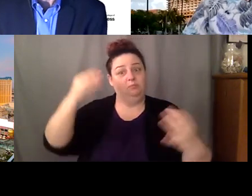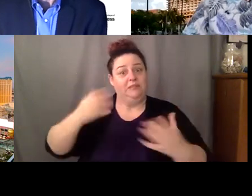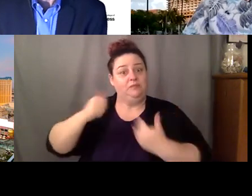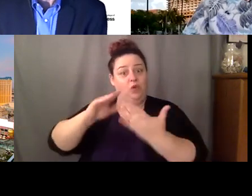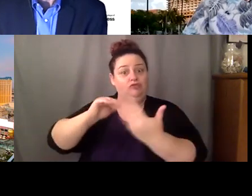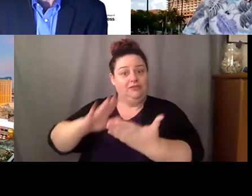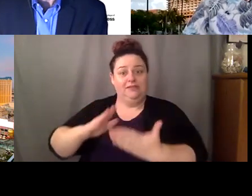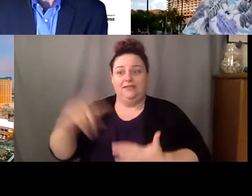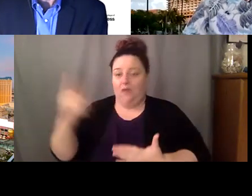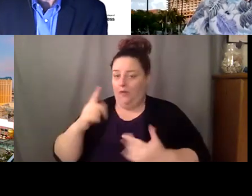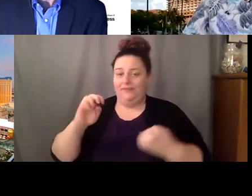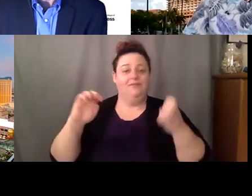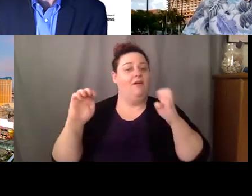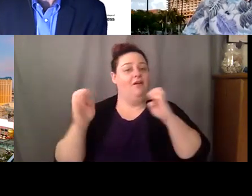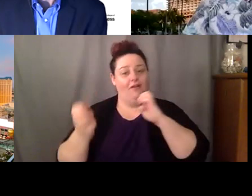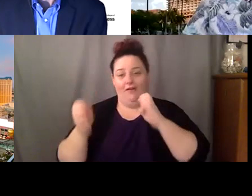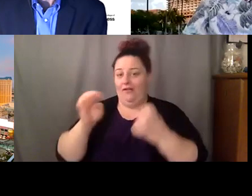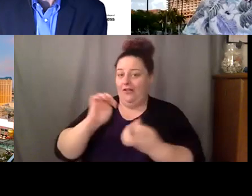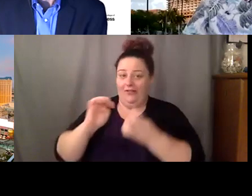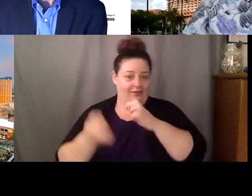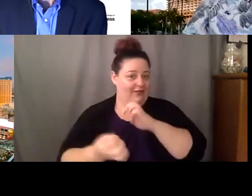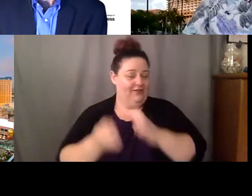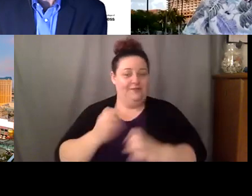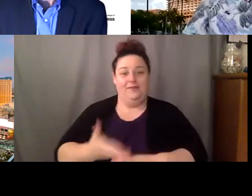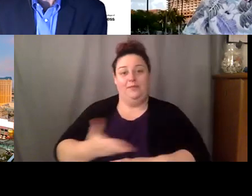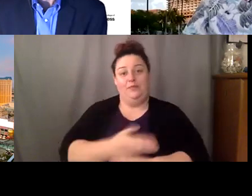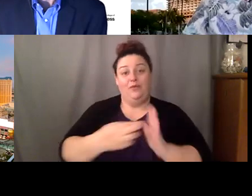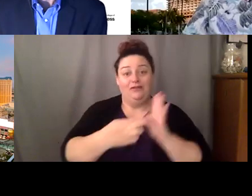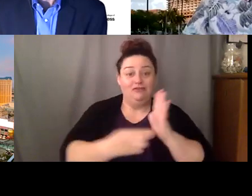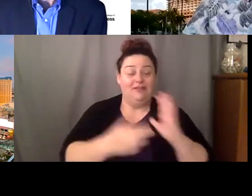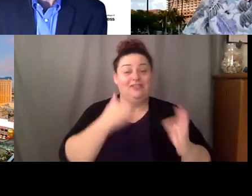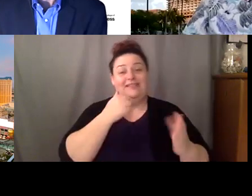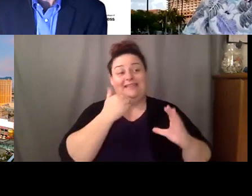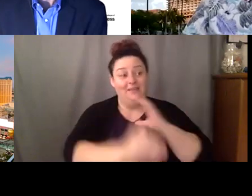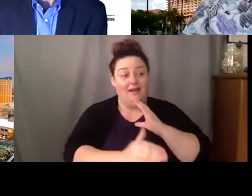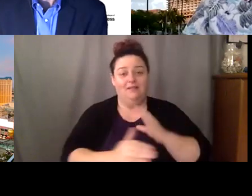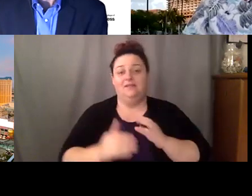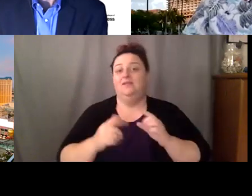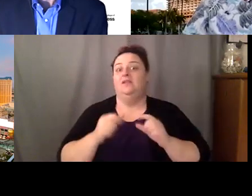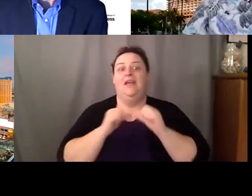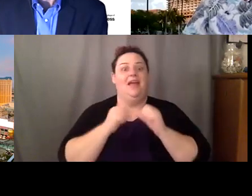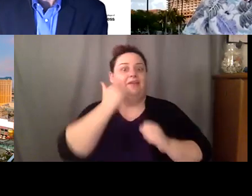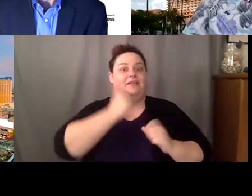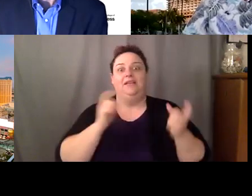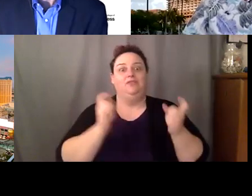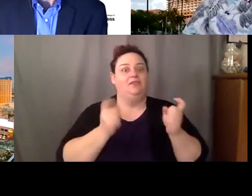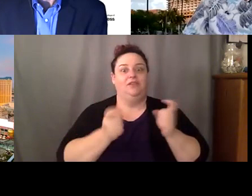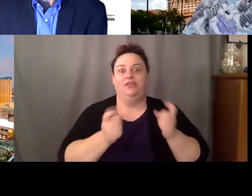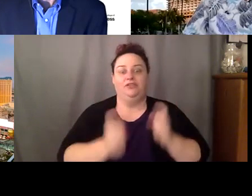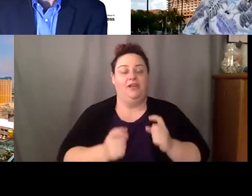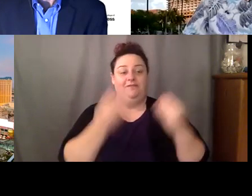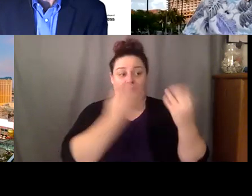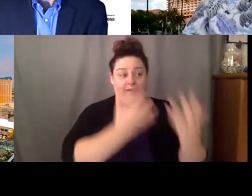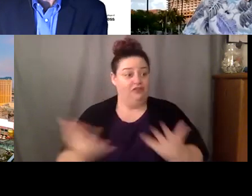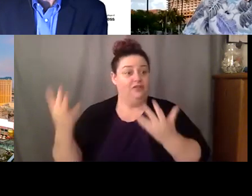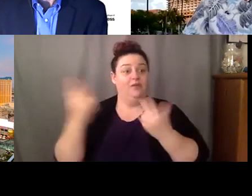that's always evolving. The letters, the pre-registration emails are constantly changing. The information that